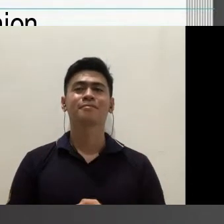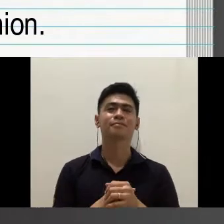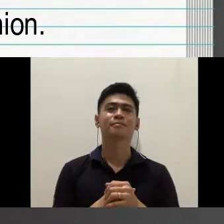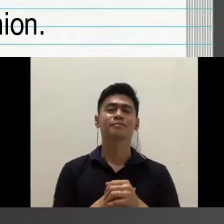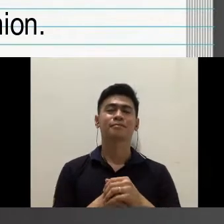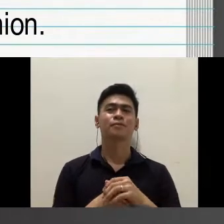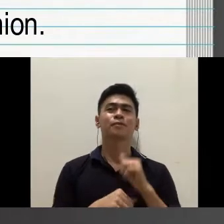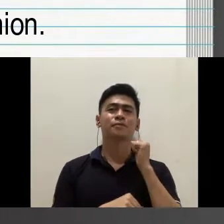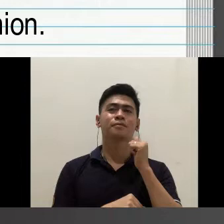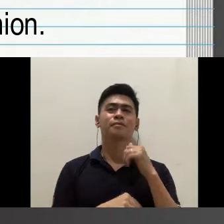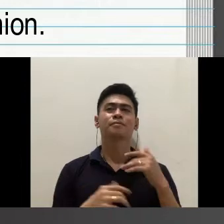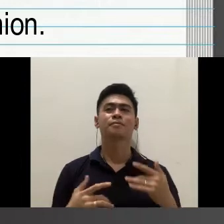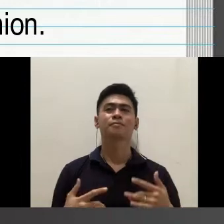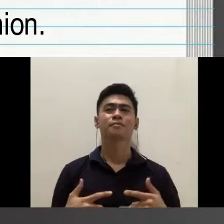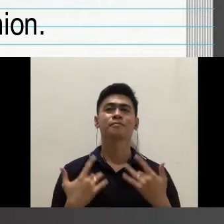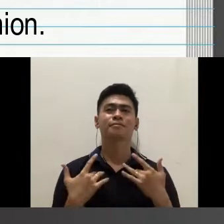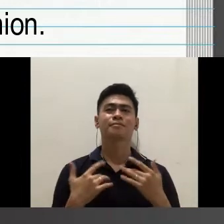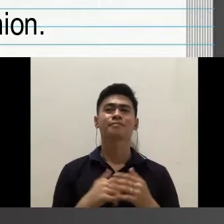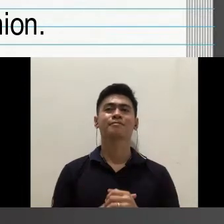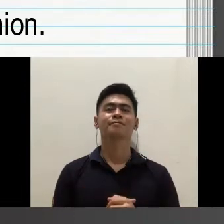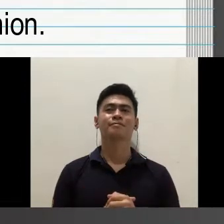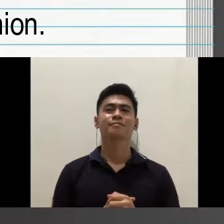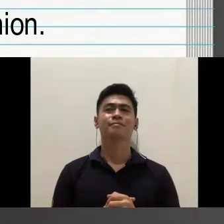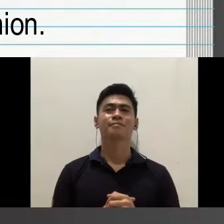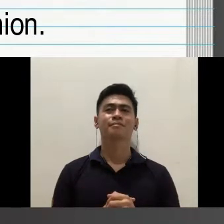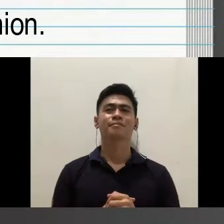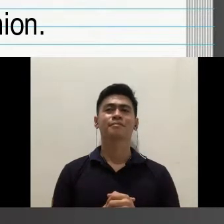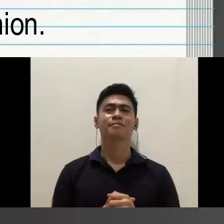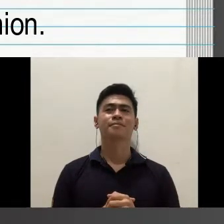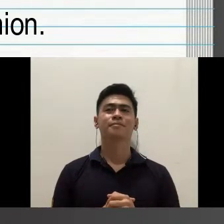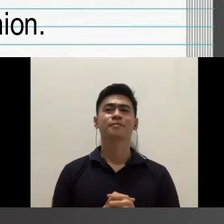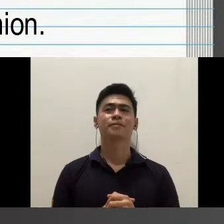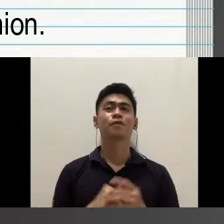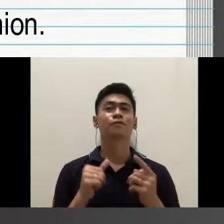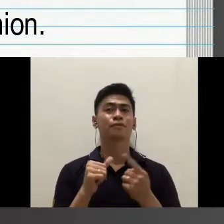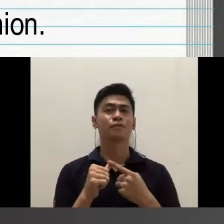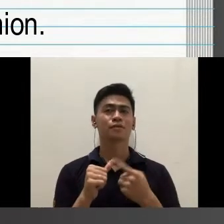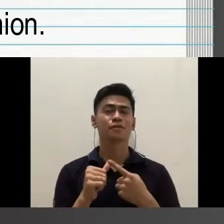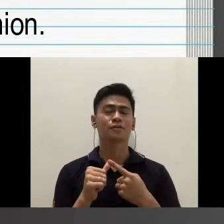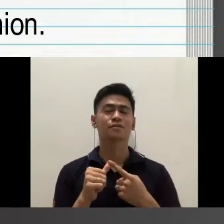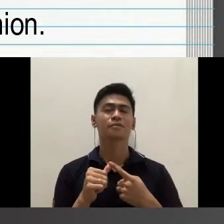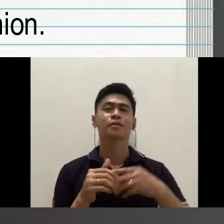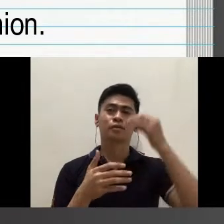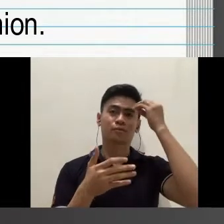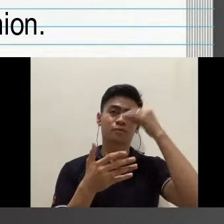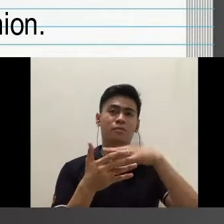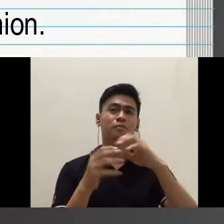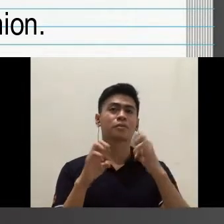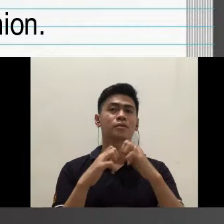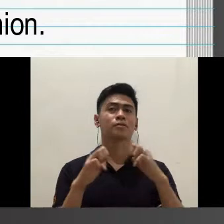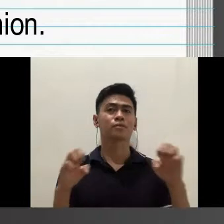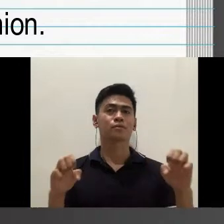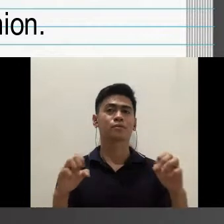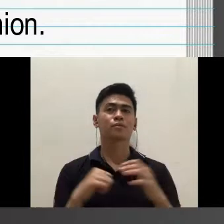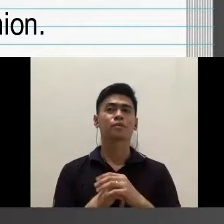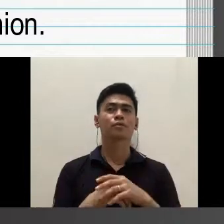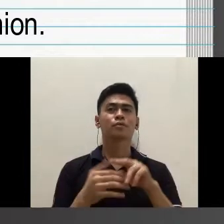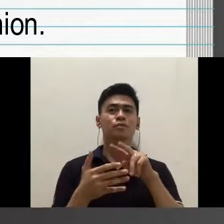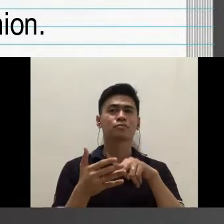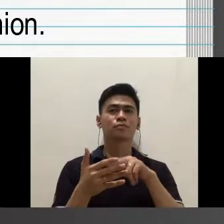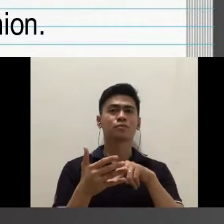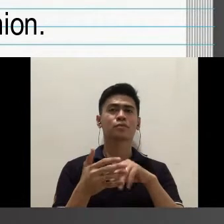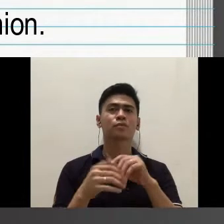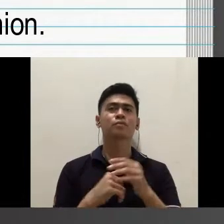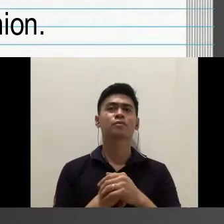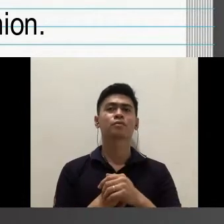writing techniques. The first is informative essay, which is written to inform the reader.